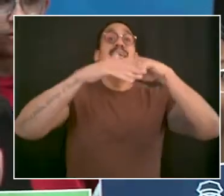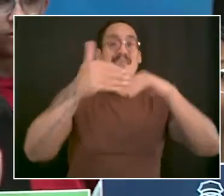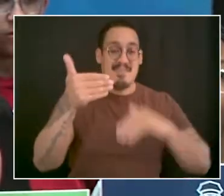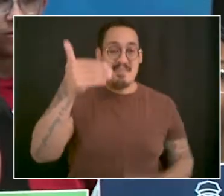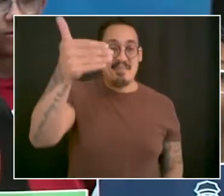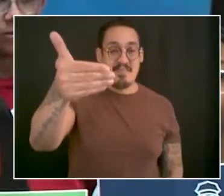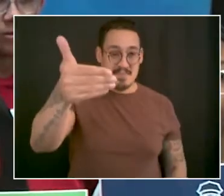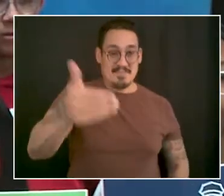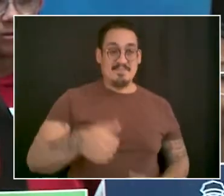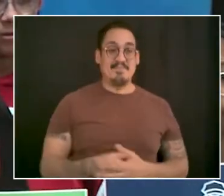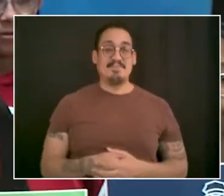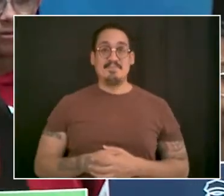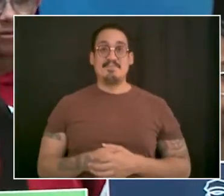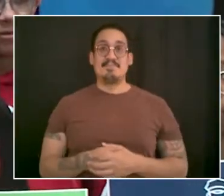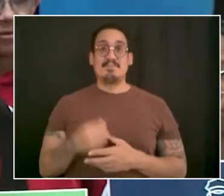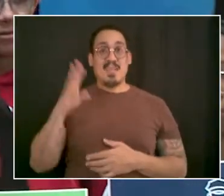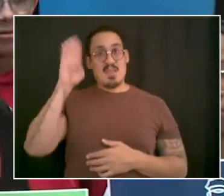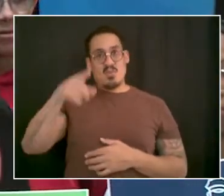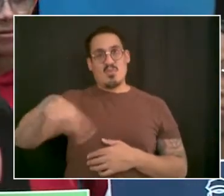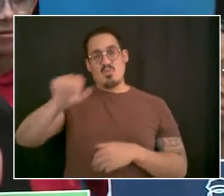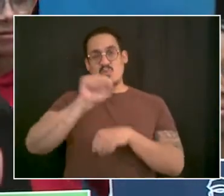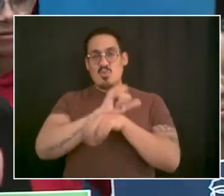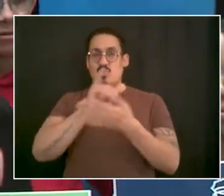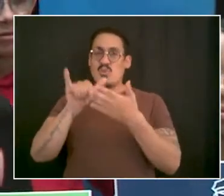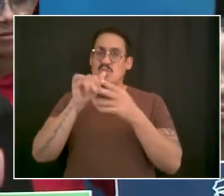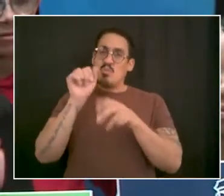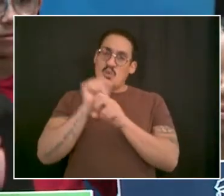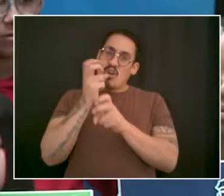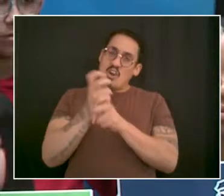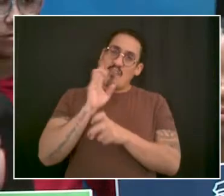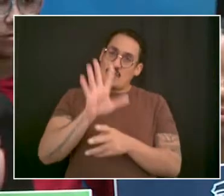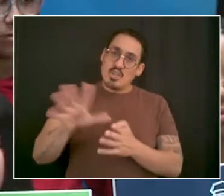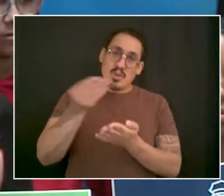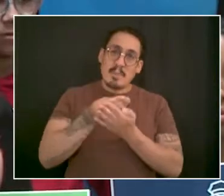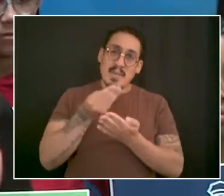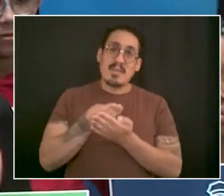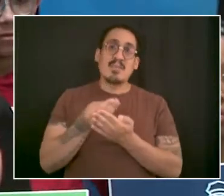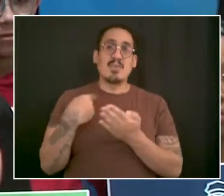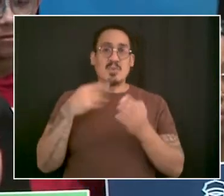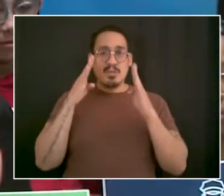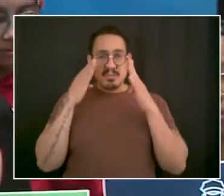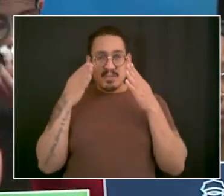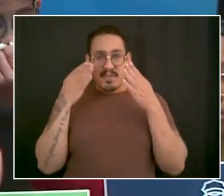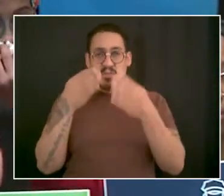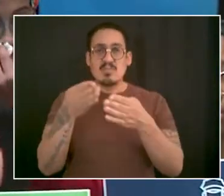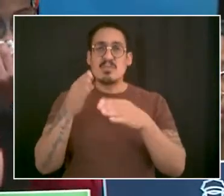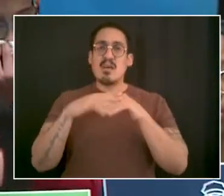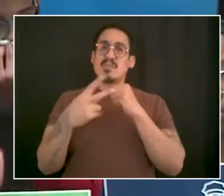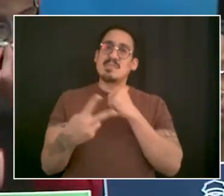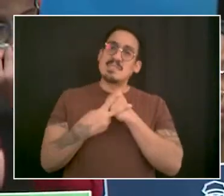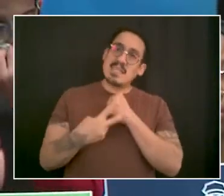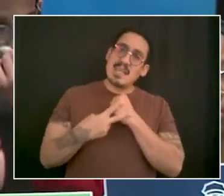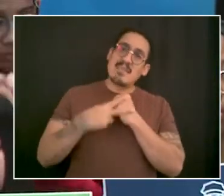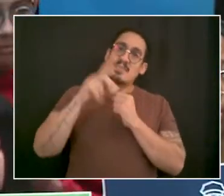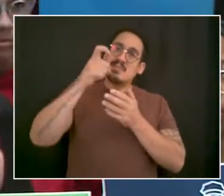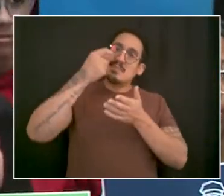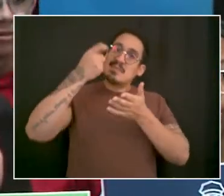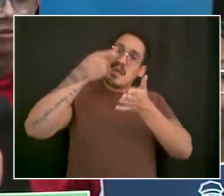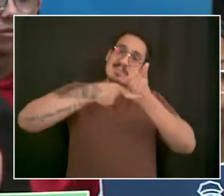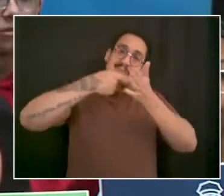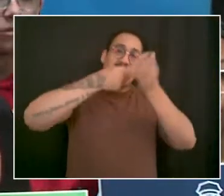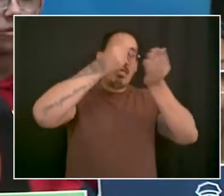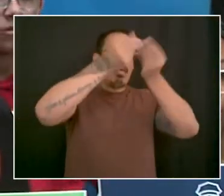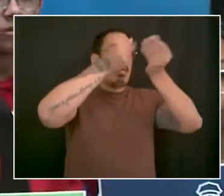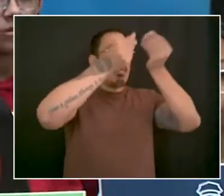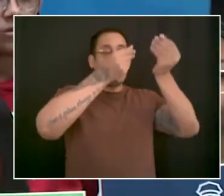work hard for their money, and that's why we have remained focused on saving taxpayers' dollars. In this plan, I'm proud to